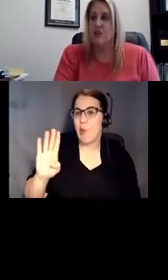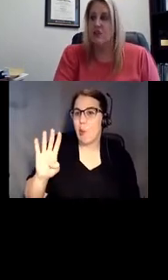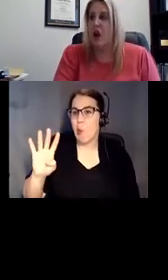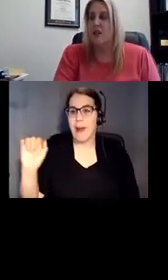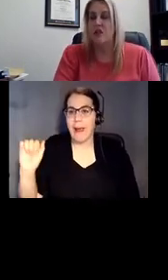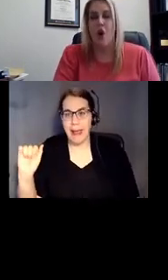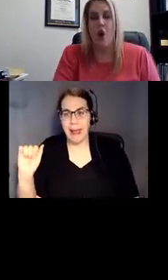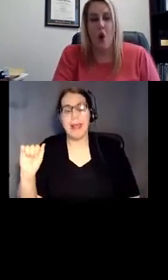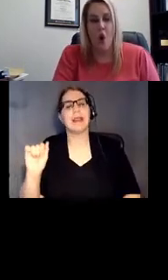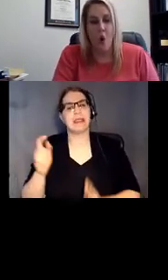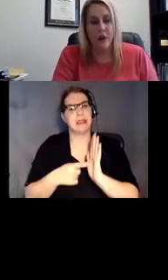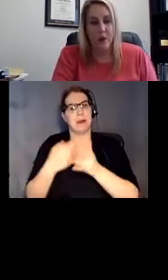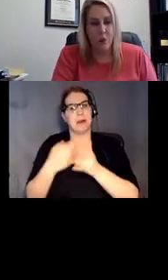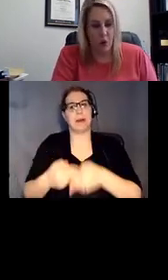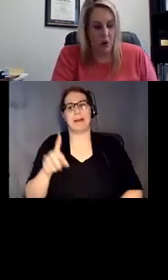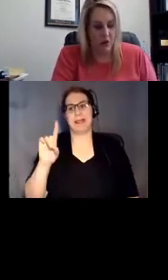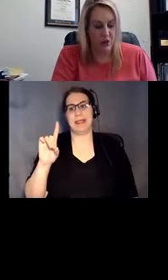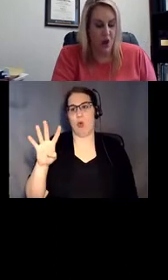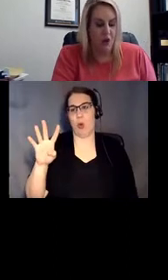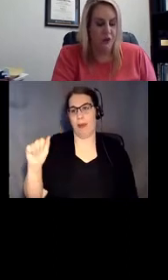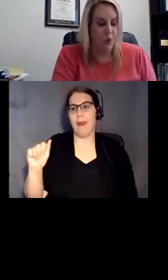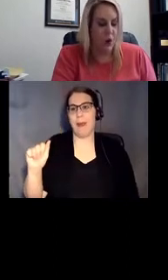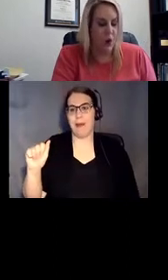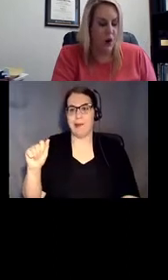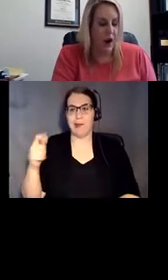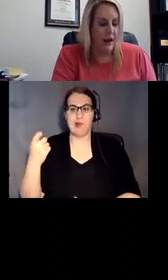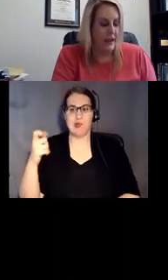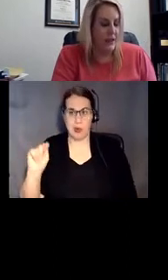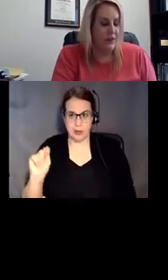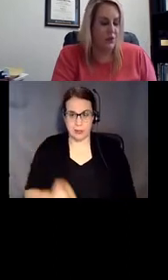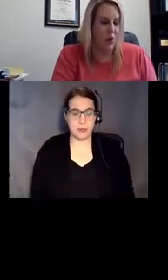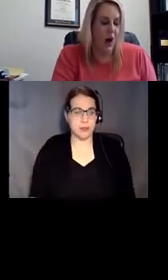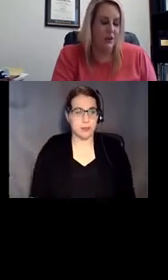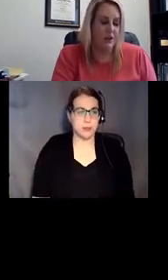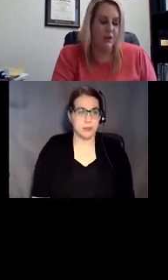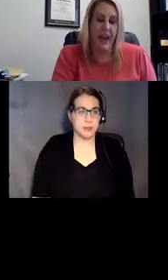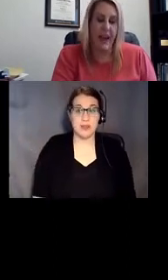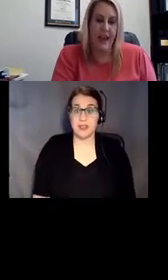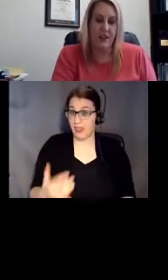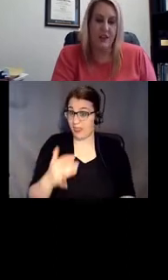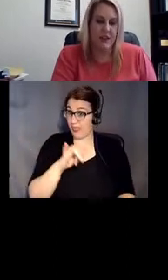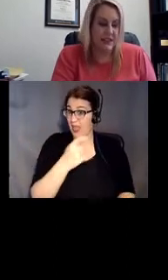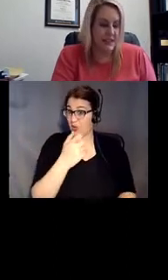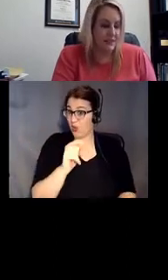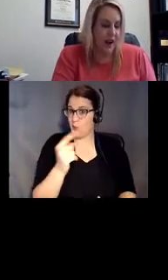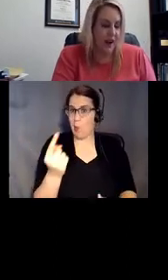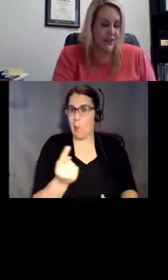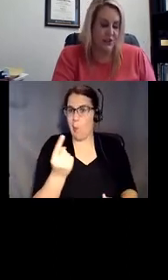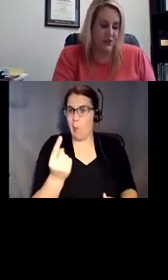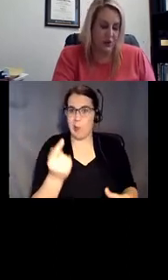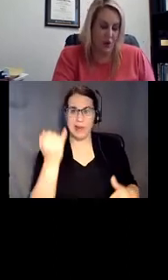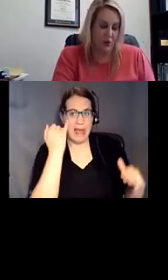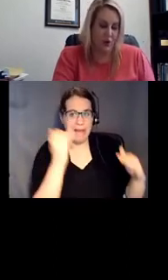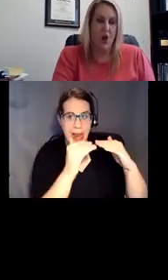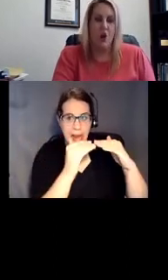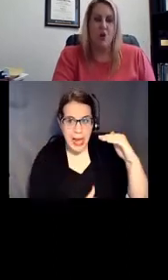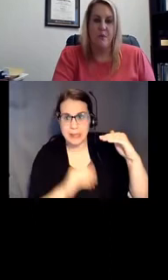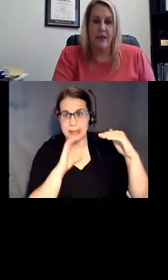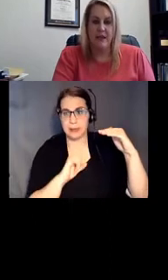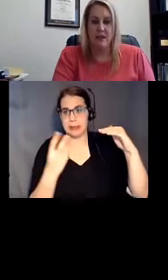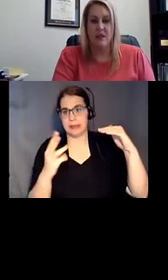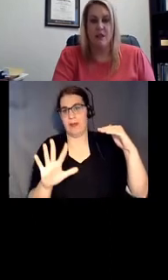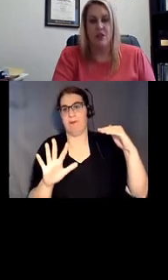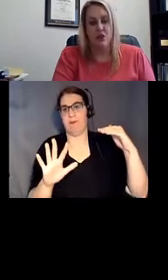Currently, this trust only works for an individual under the age of 65 years old